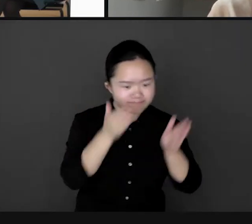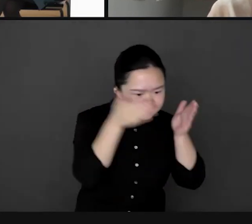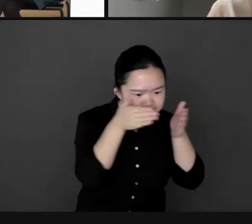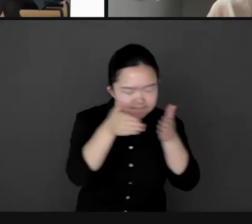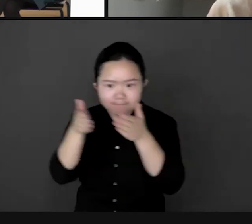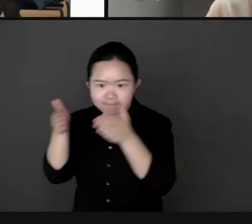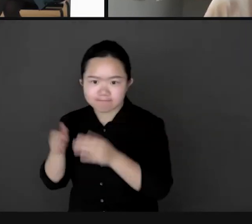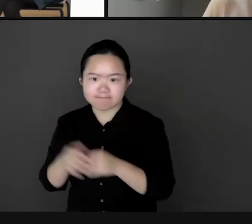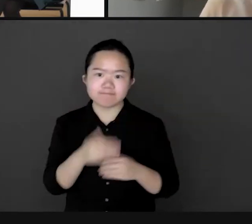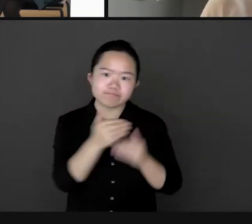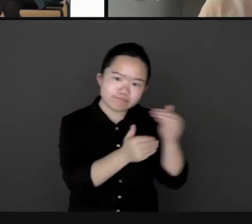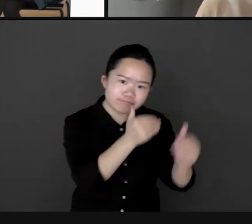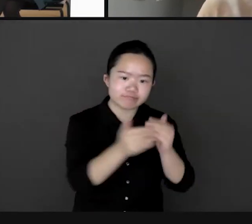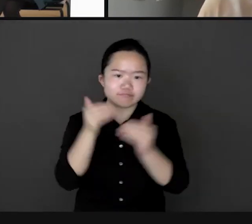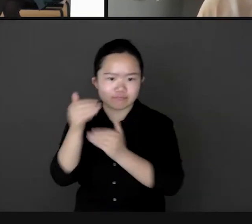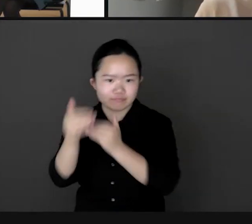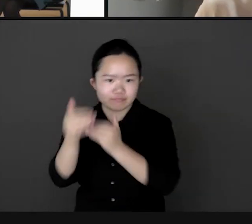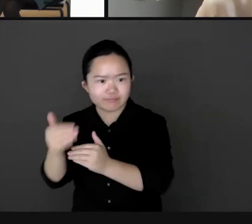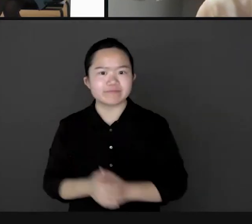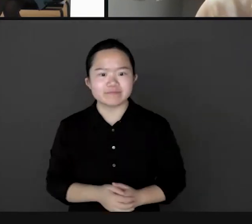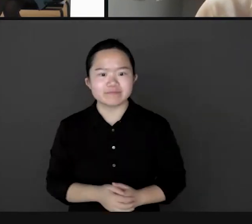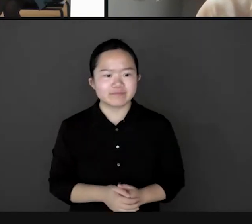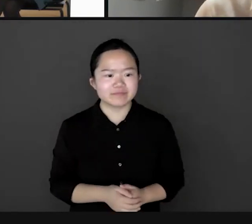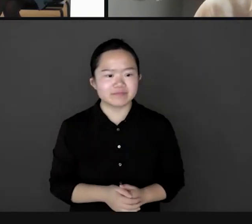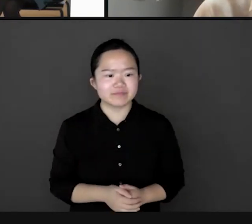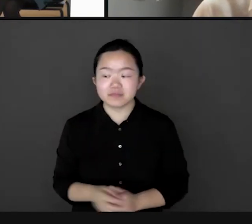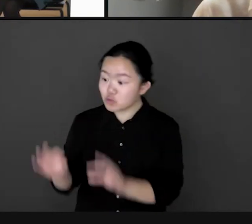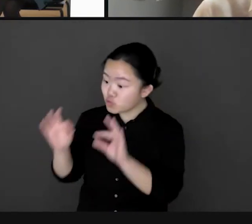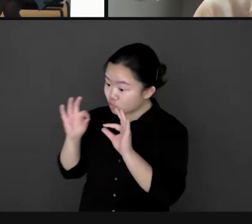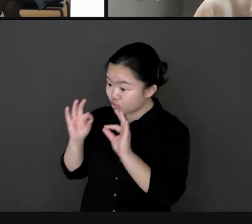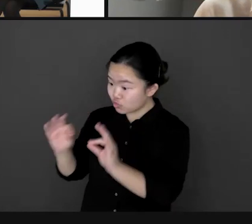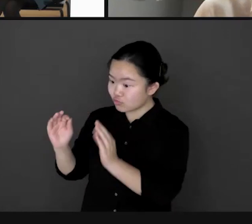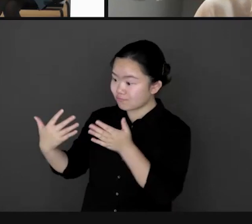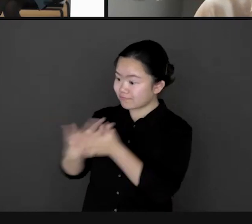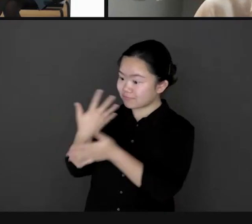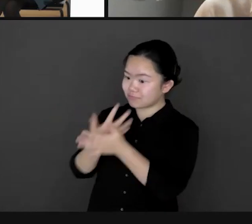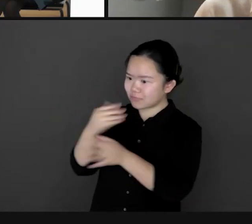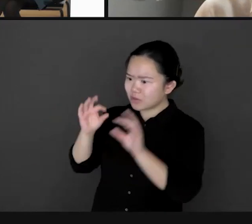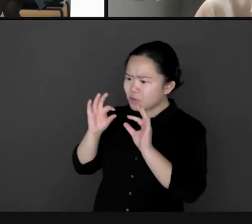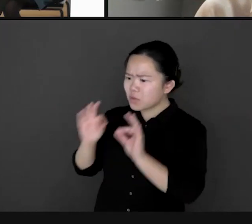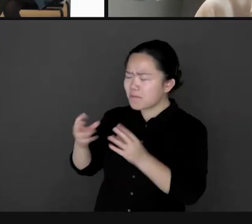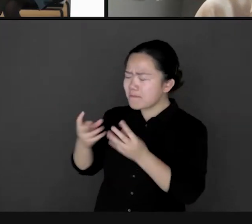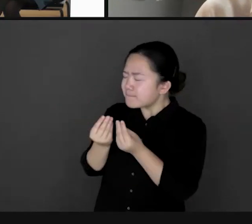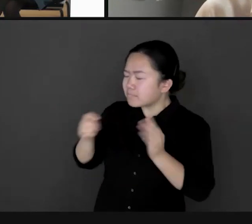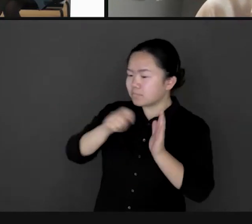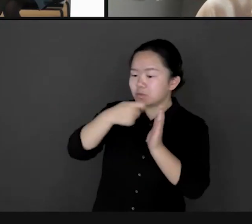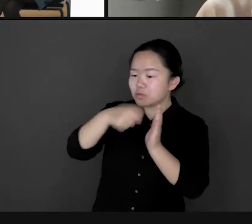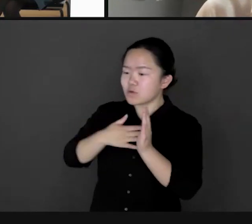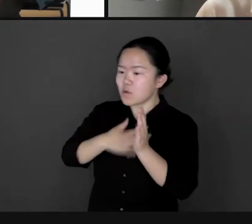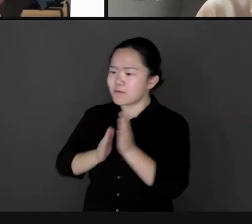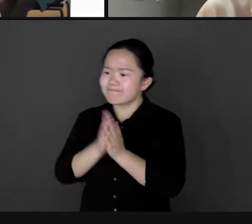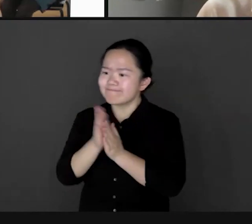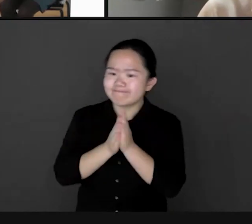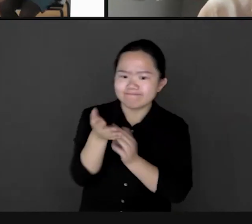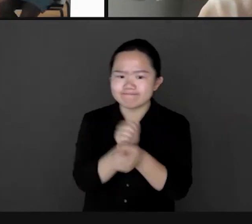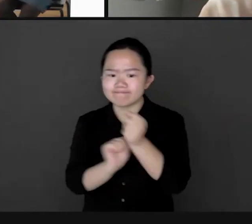good luck with all of that. You have things to do, I know, but you're also a very, very good team around you. So that's amazing. So yeah, thank you very much for